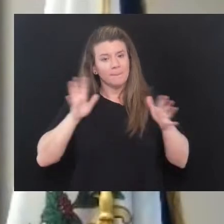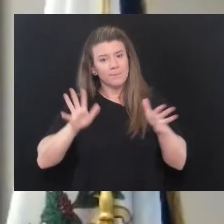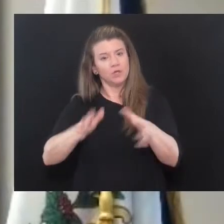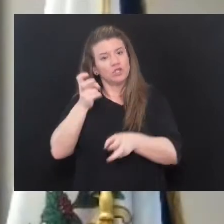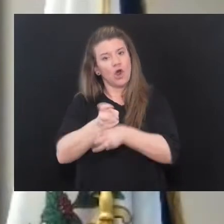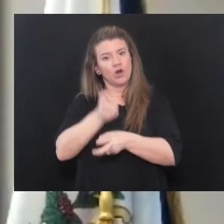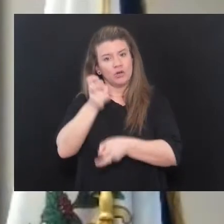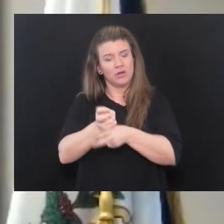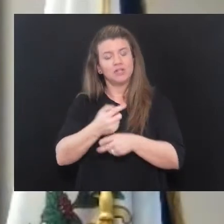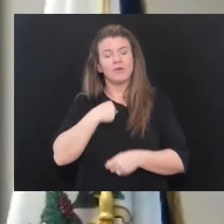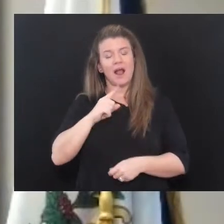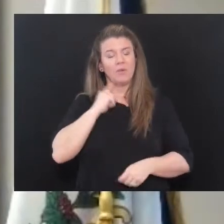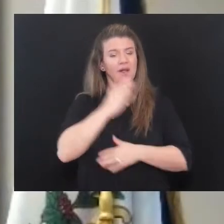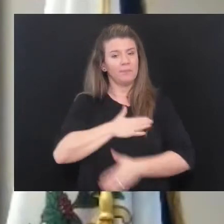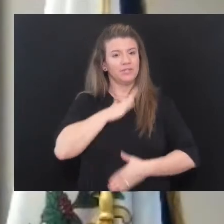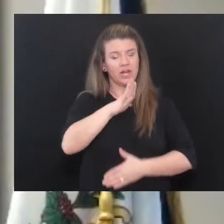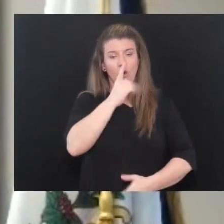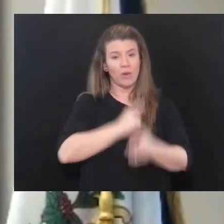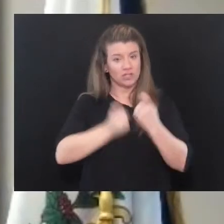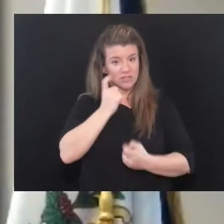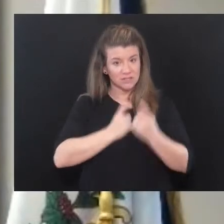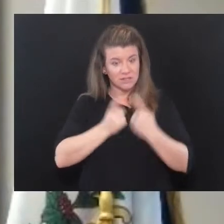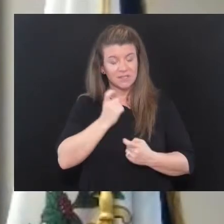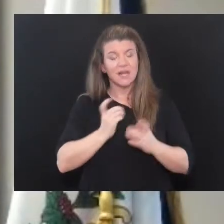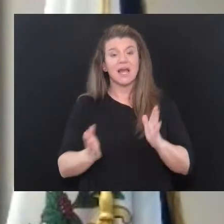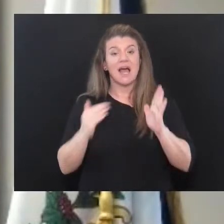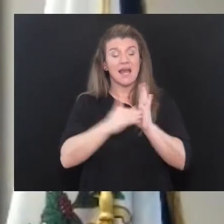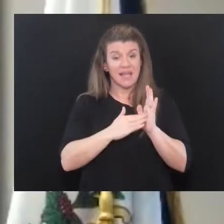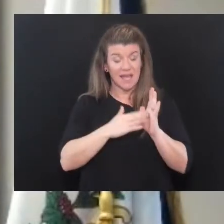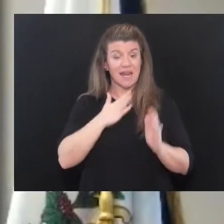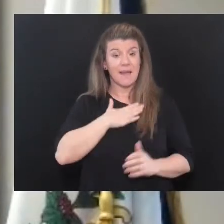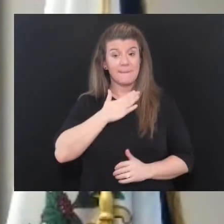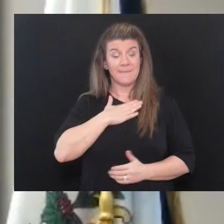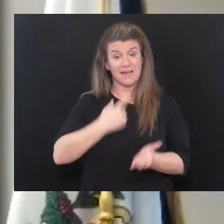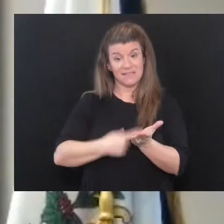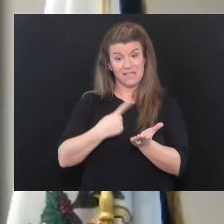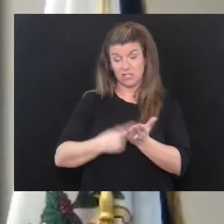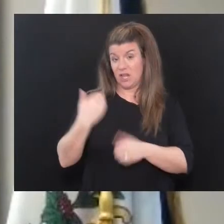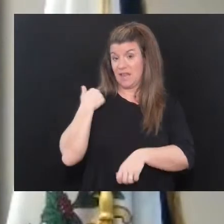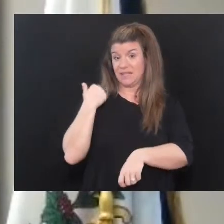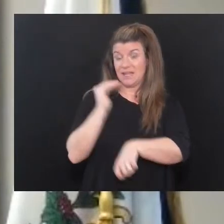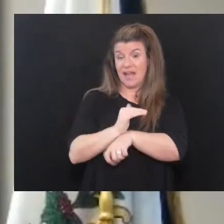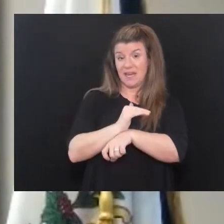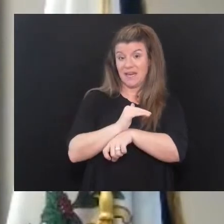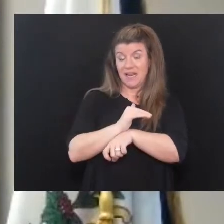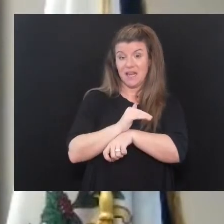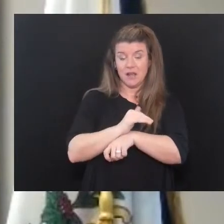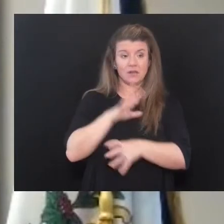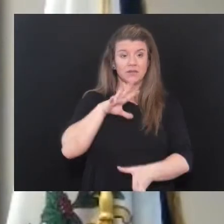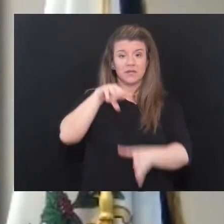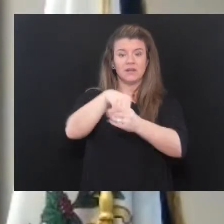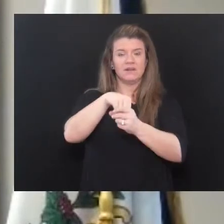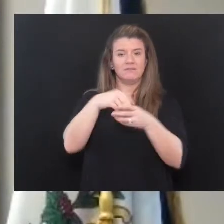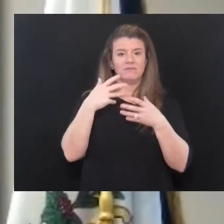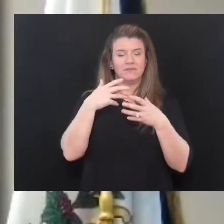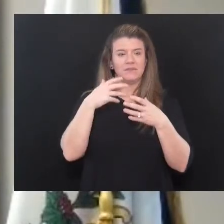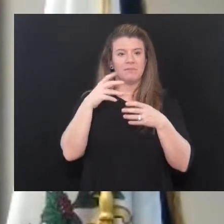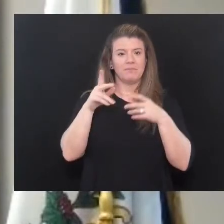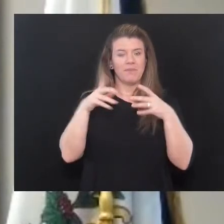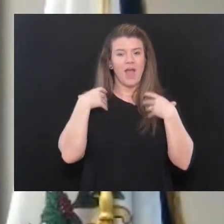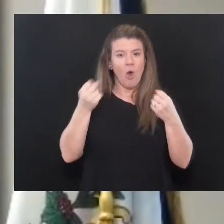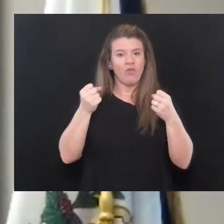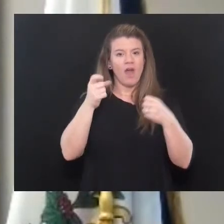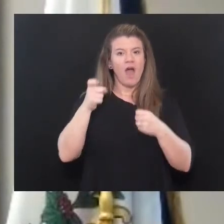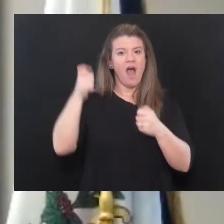harder on that. So I appreciate the questions. Again, my discussion last night with all of the local health officers across the